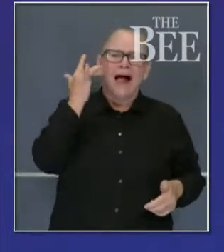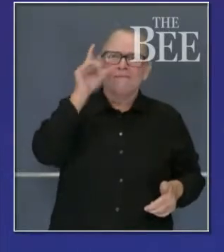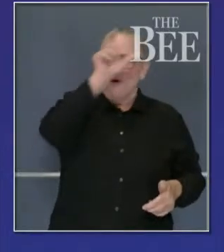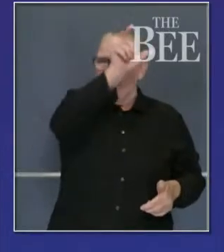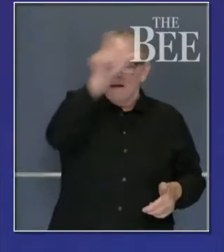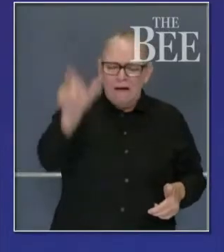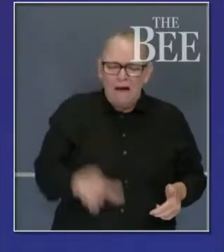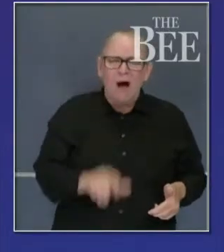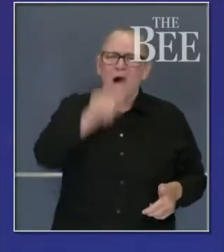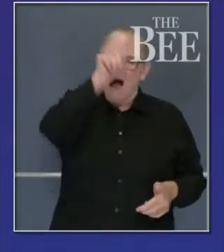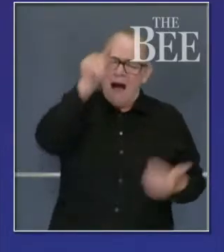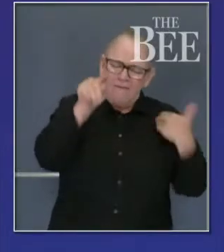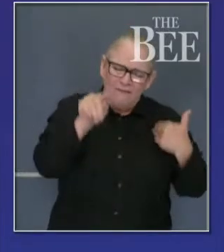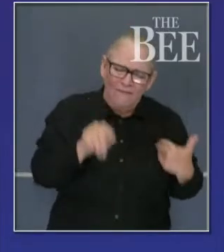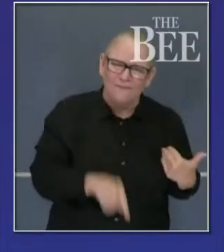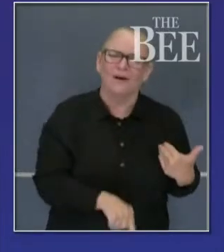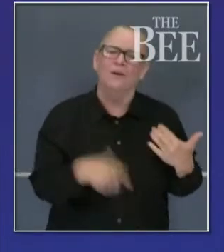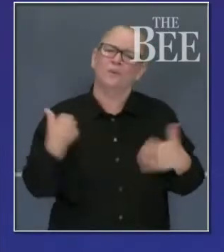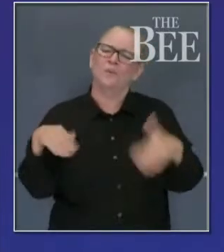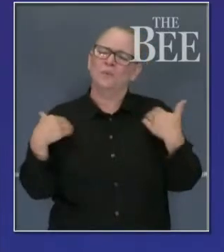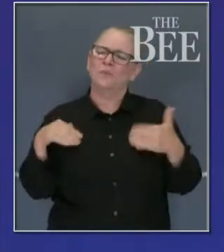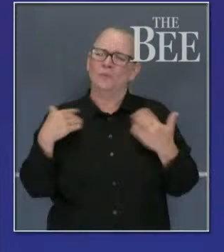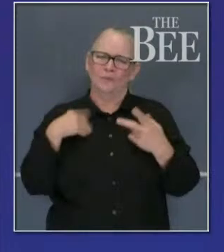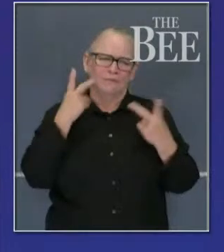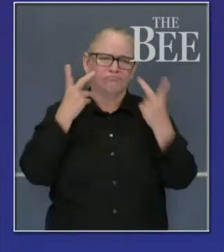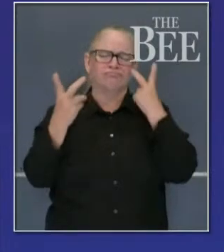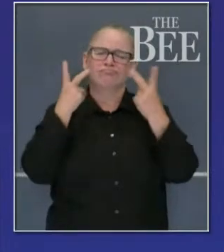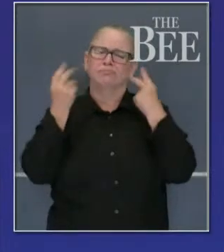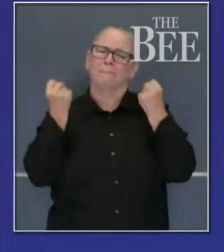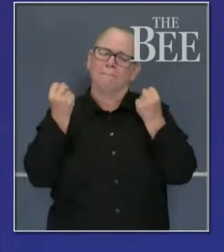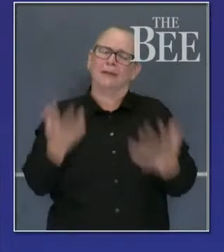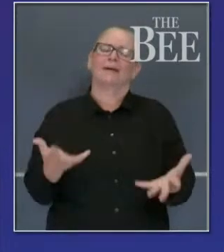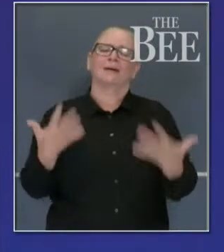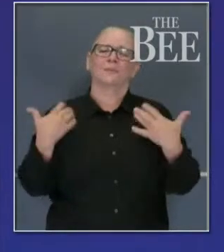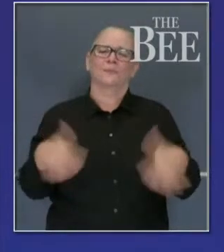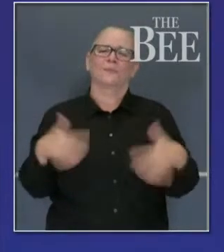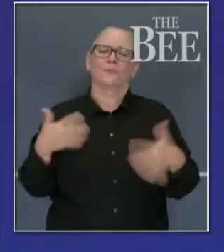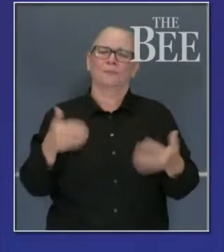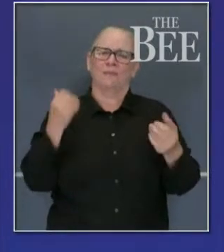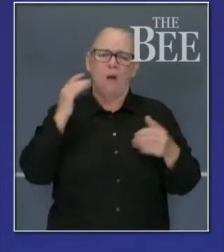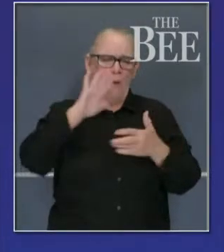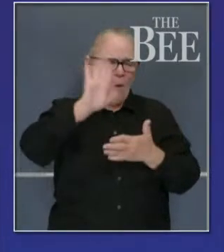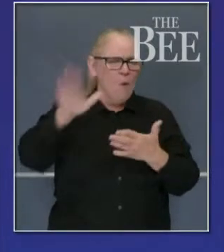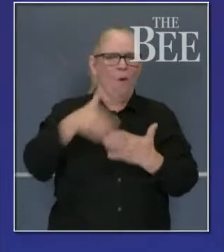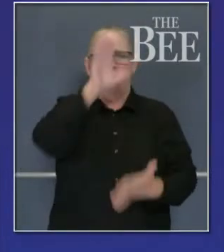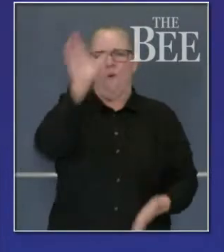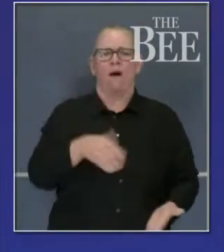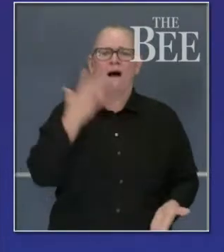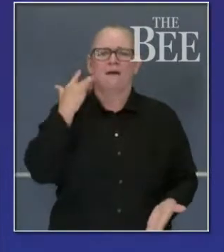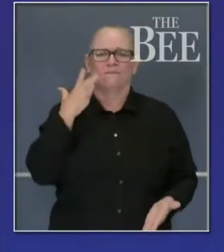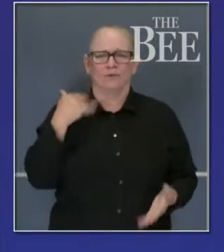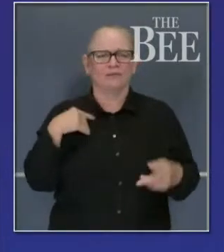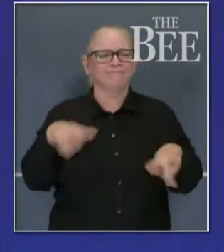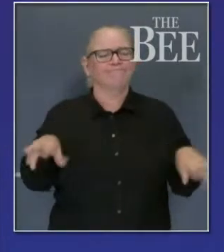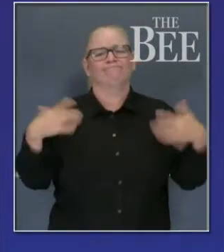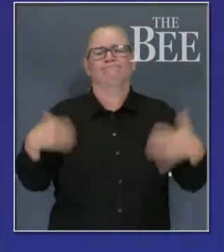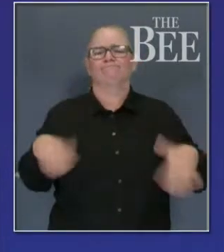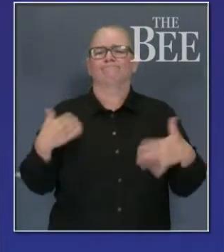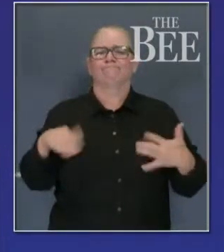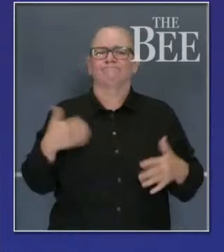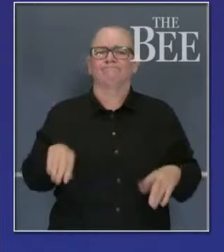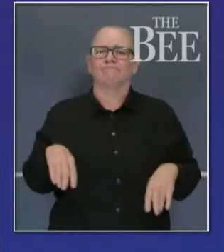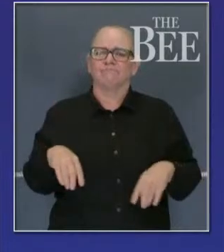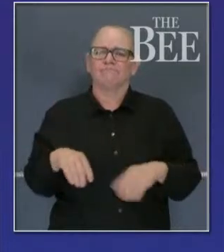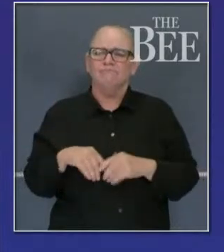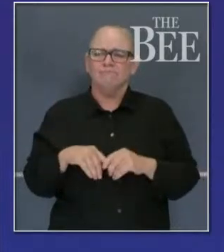traveled most part of this state over the last week, I'm just reminded over and over as we drive and see those underpasses,